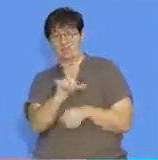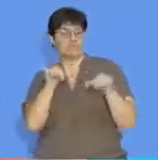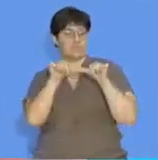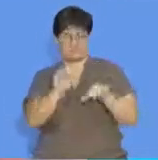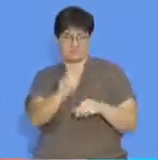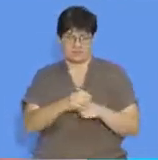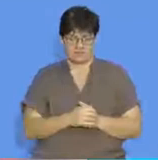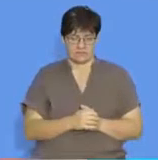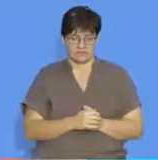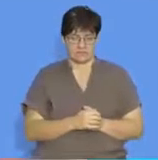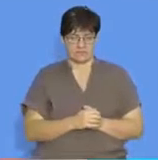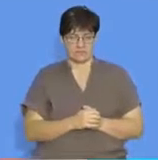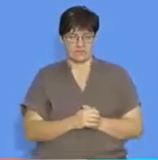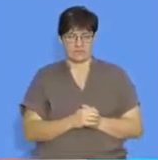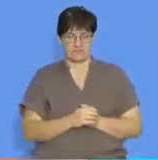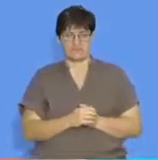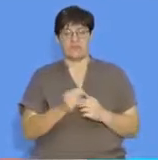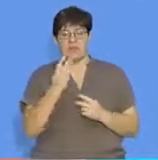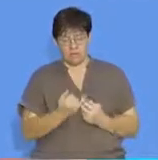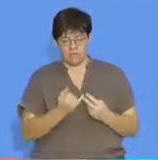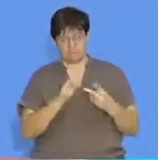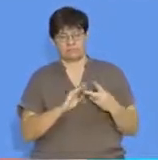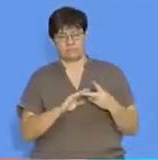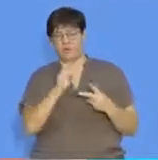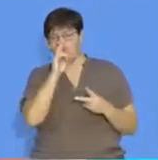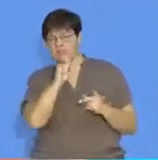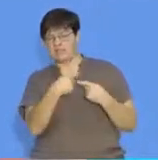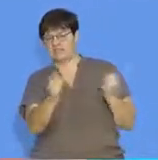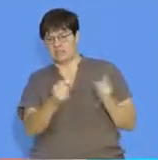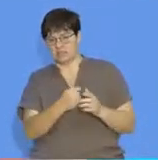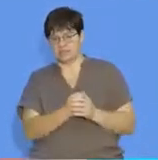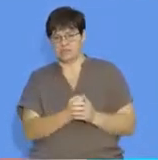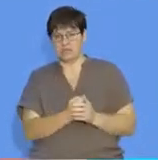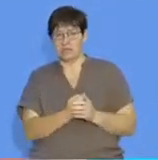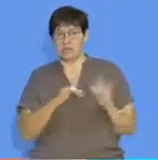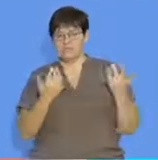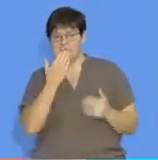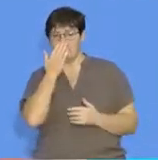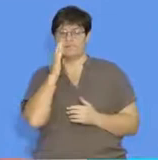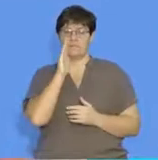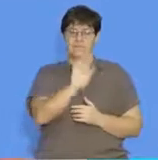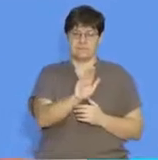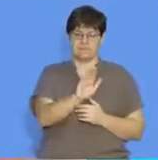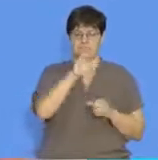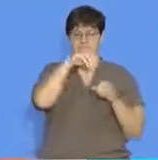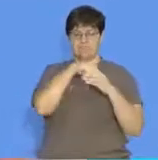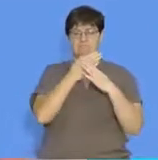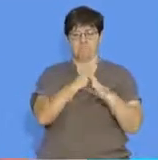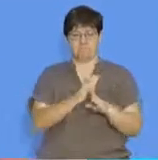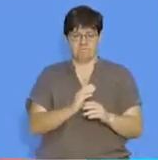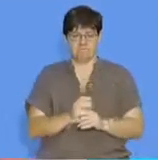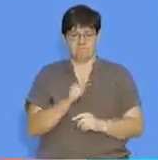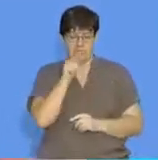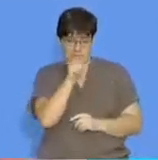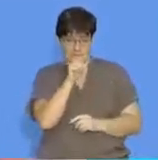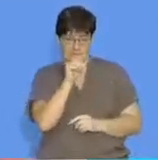constant. Now, we'll try and focus our attention on something that is different in terms of the approach of determining internal resistance of